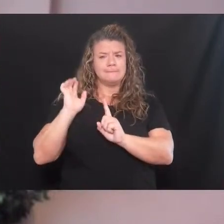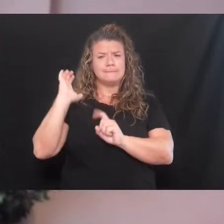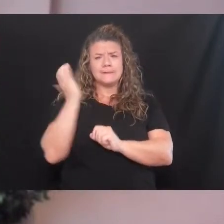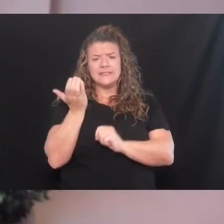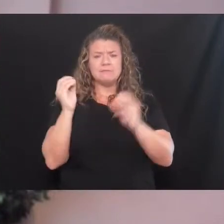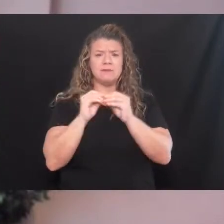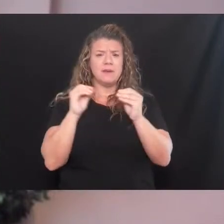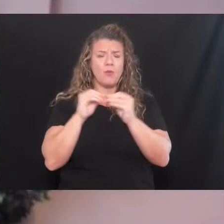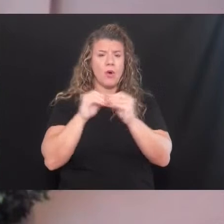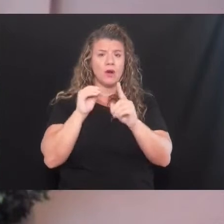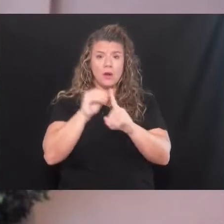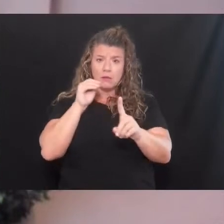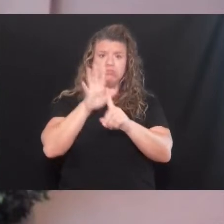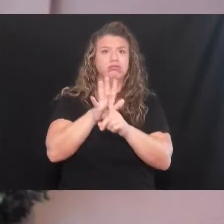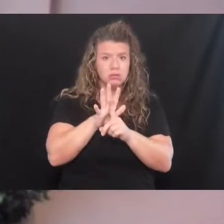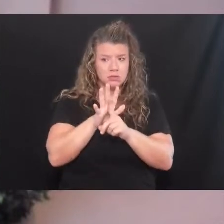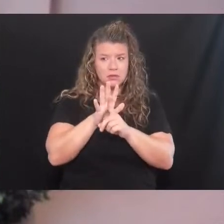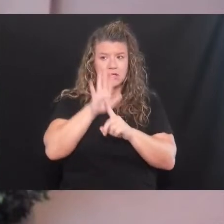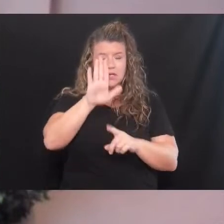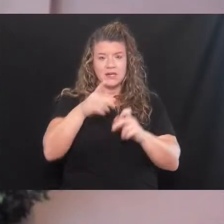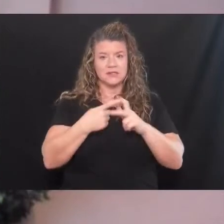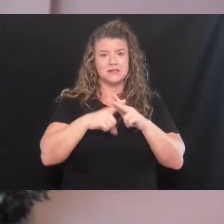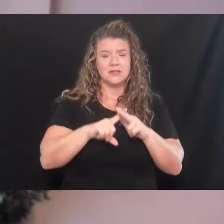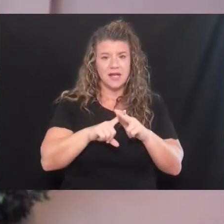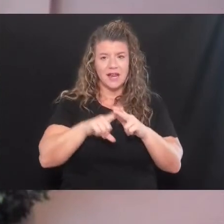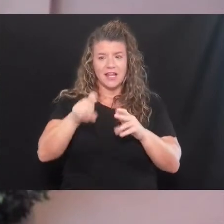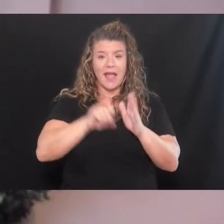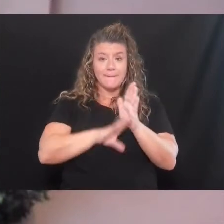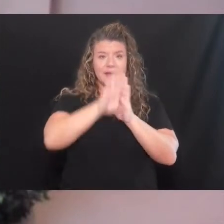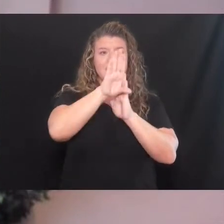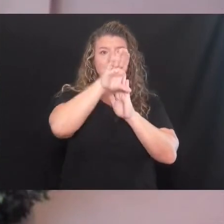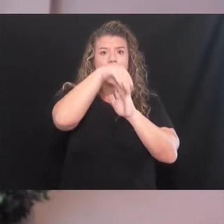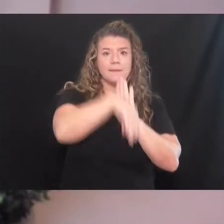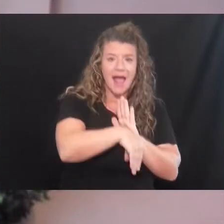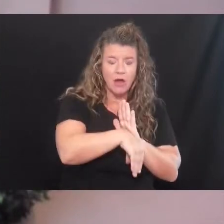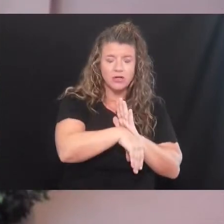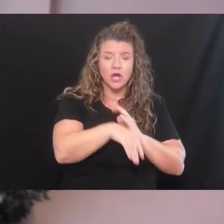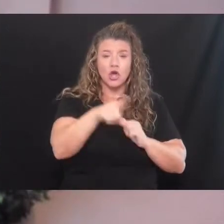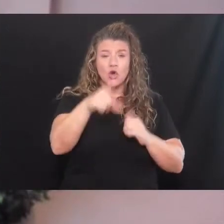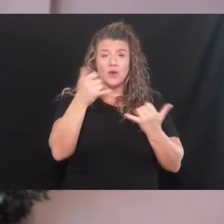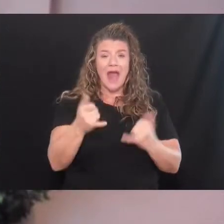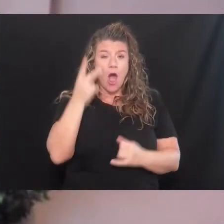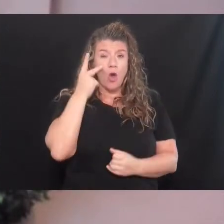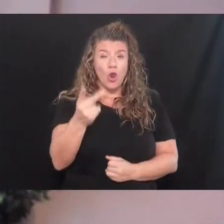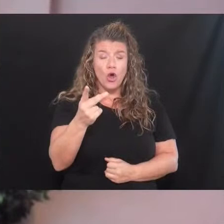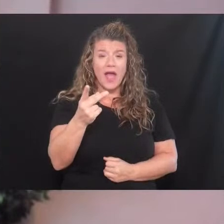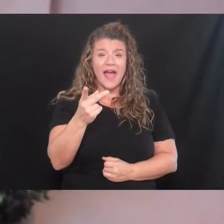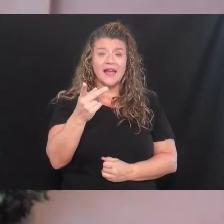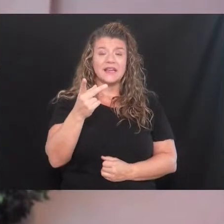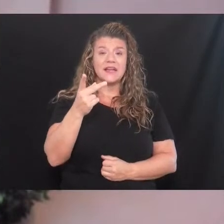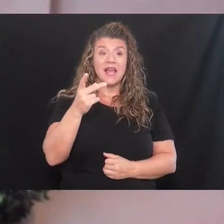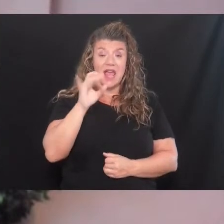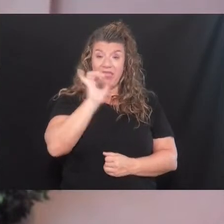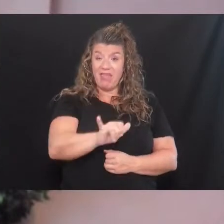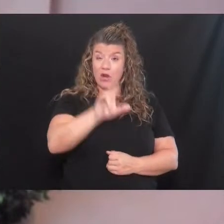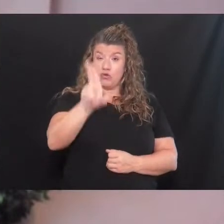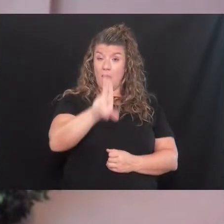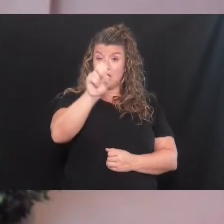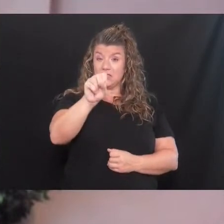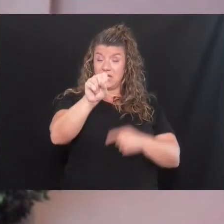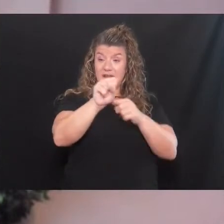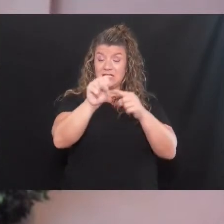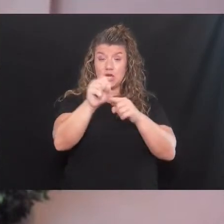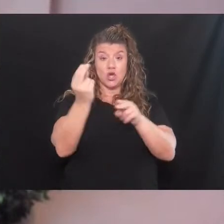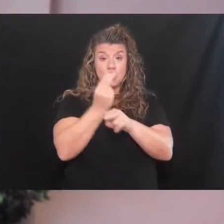its onset and tends to peak and then come back down. And when we start to look at, does the United States and does